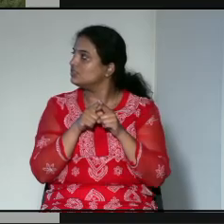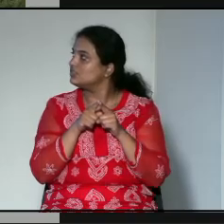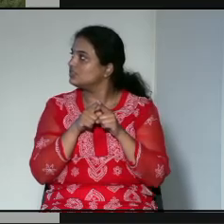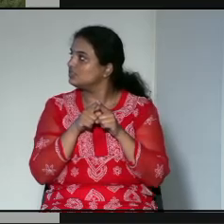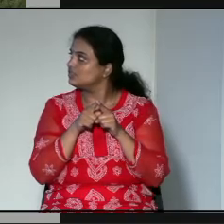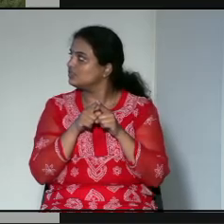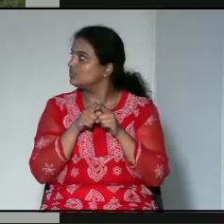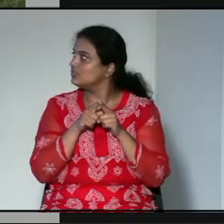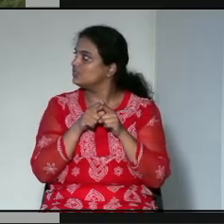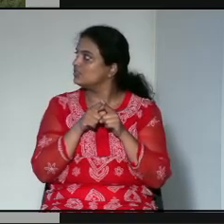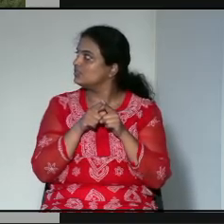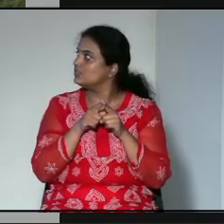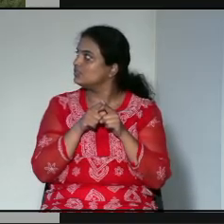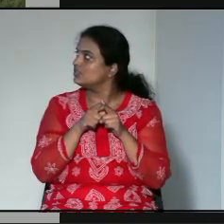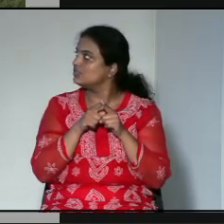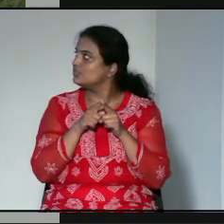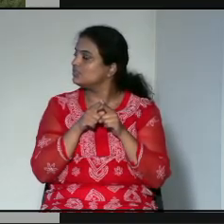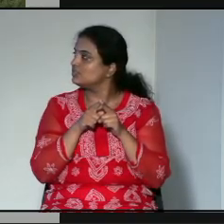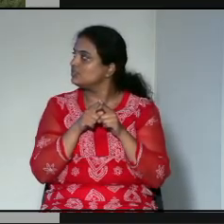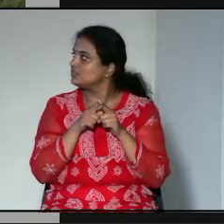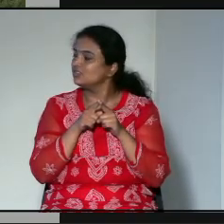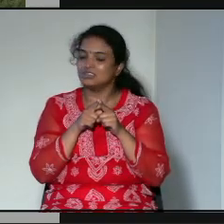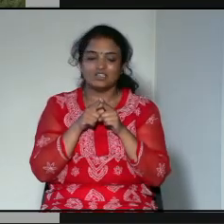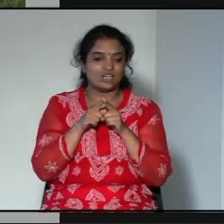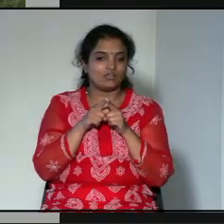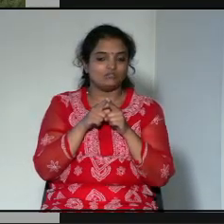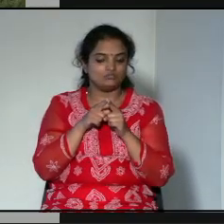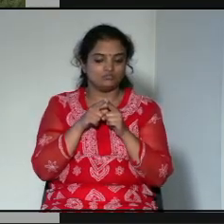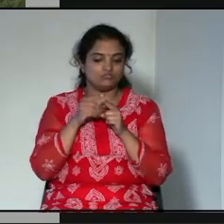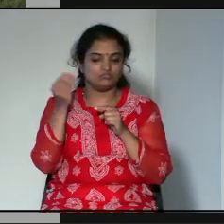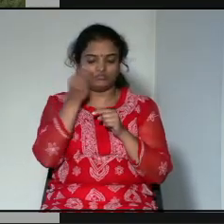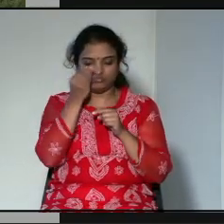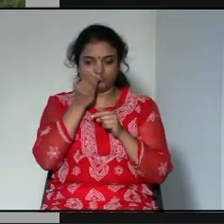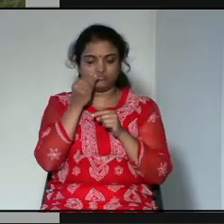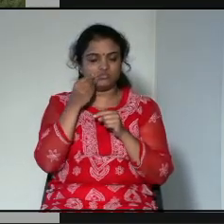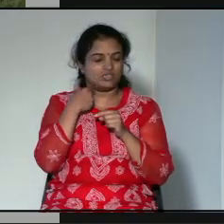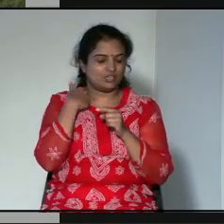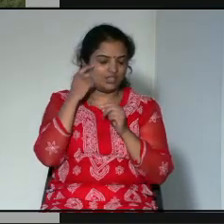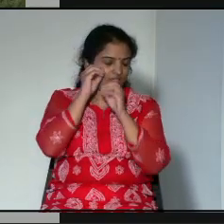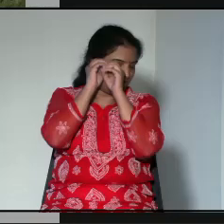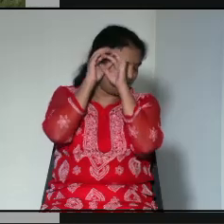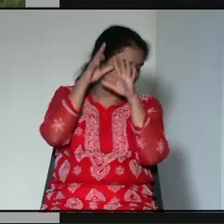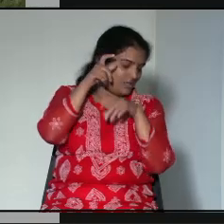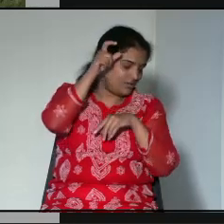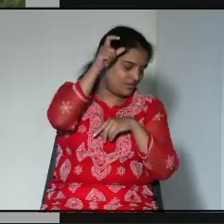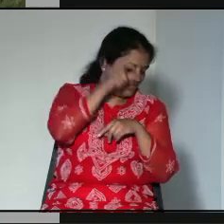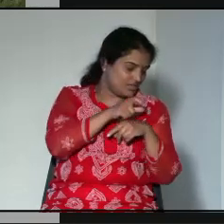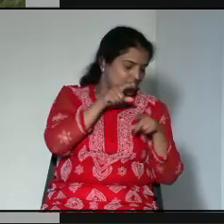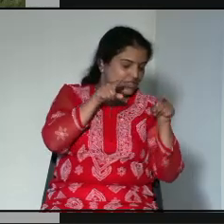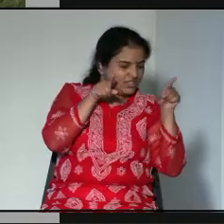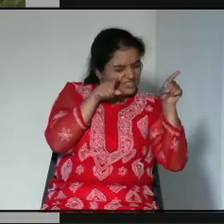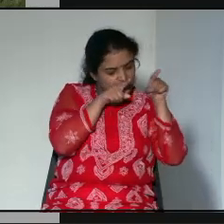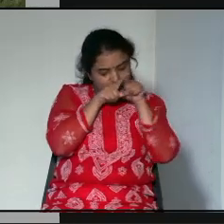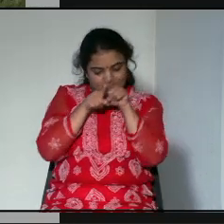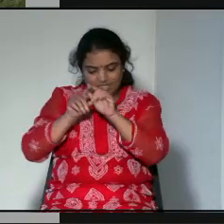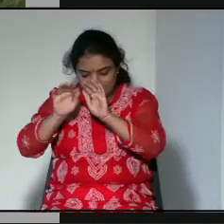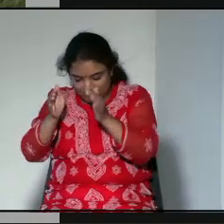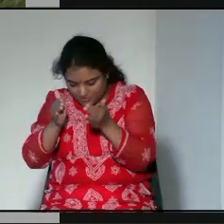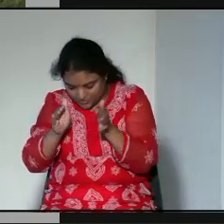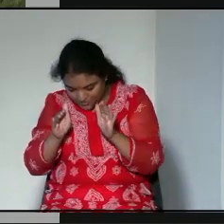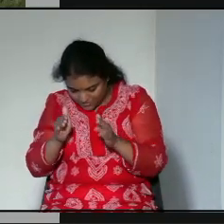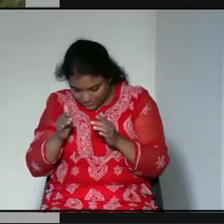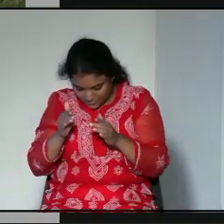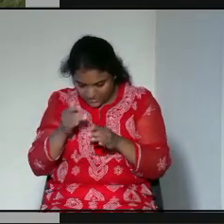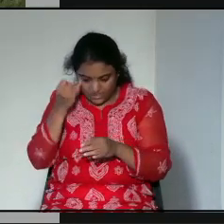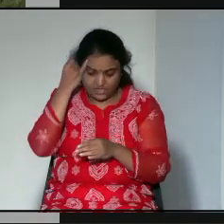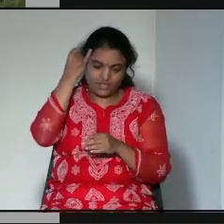portrait busts of imagined and real persons. One of the finest of this genre being her portrait of Nirmal Gupta. We